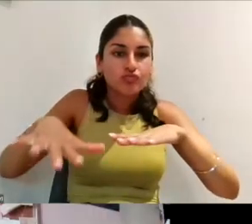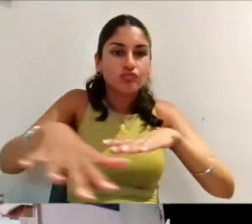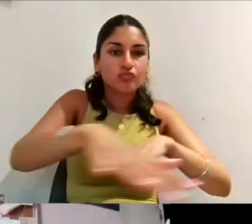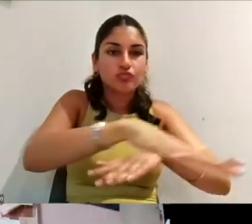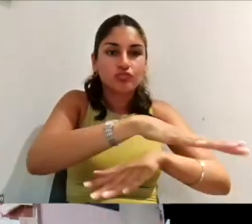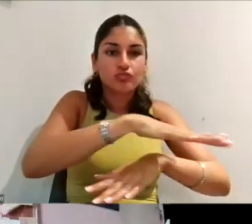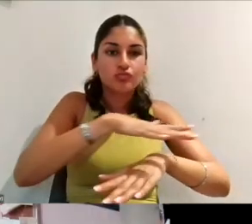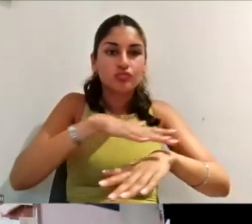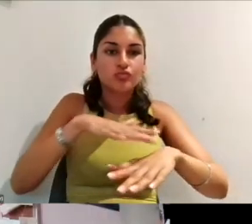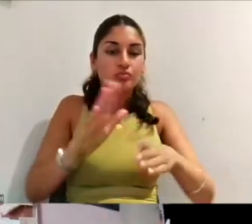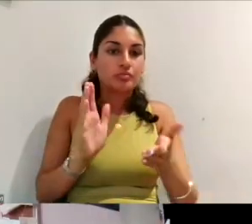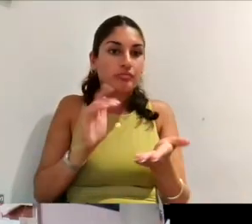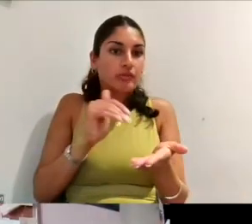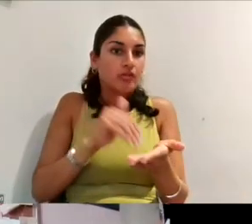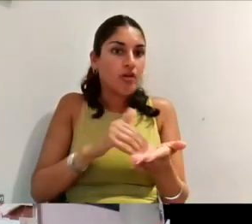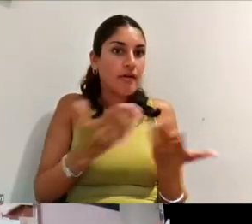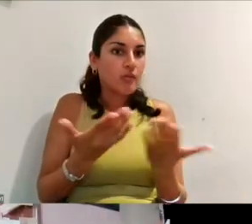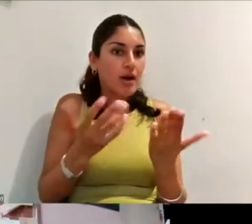register office